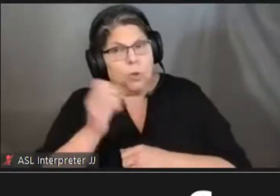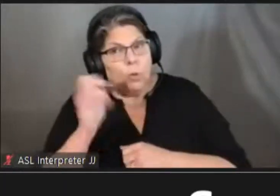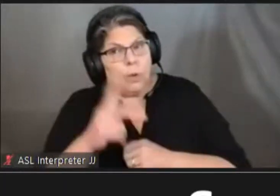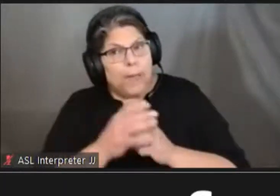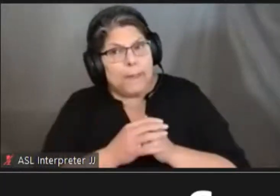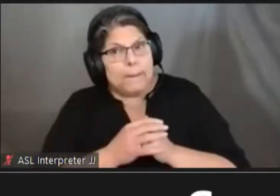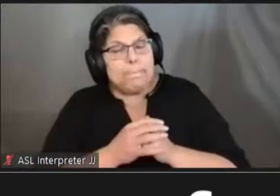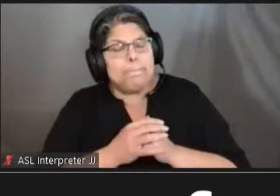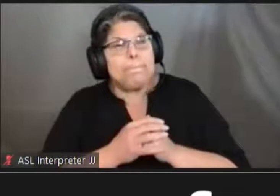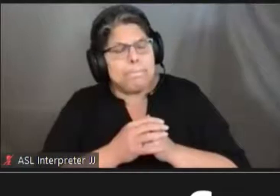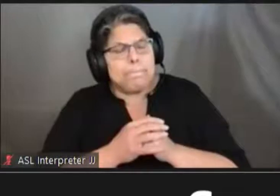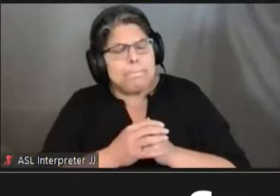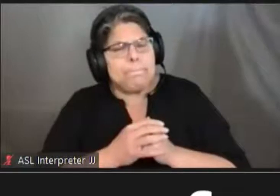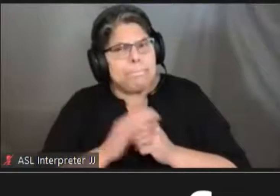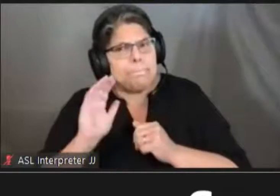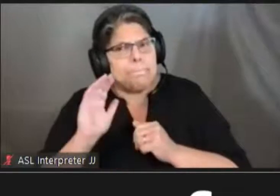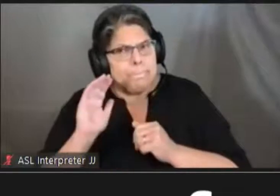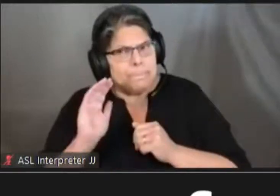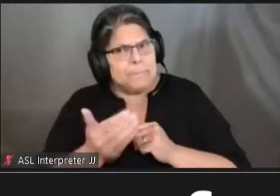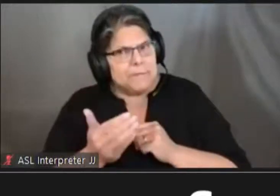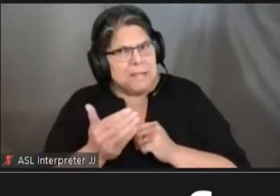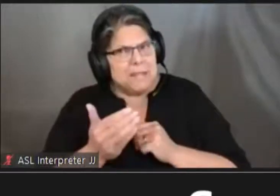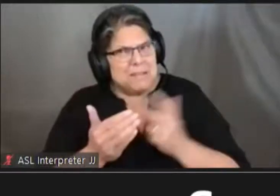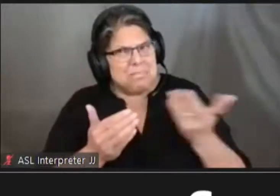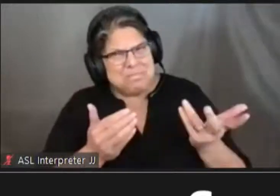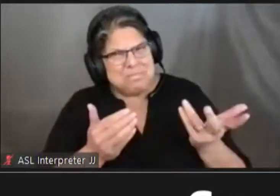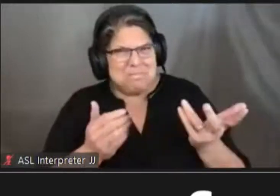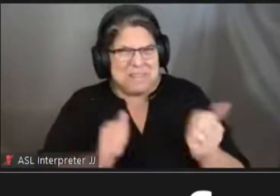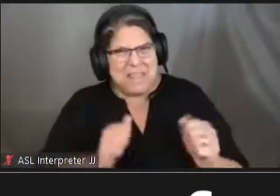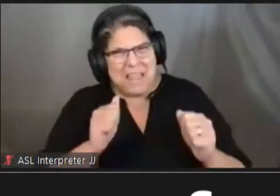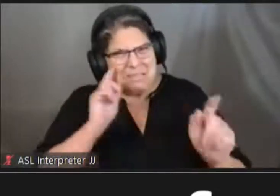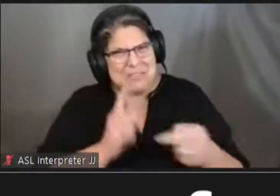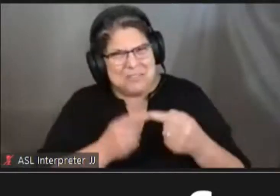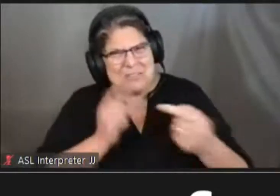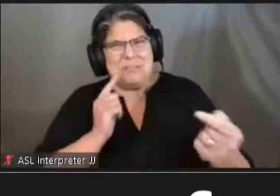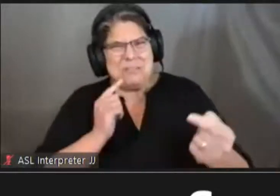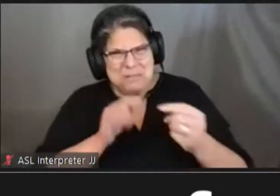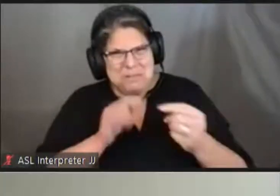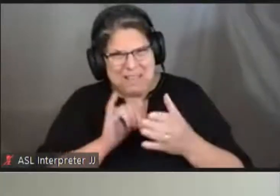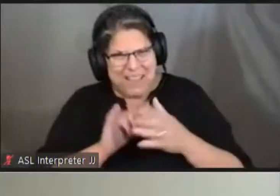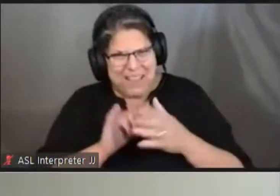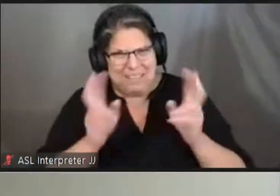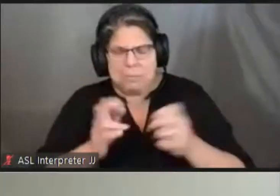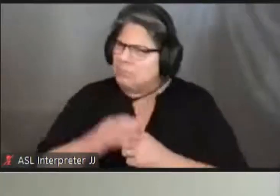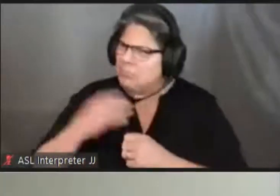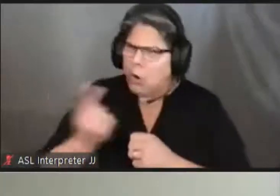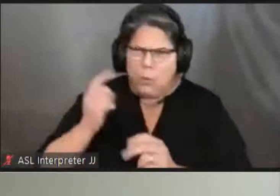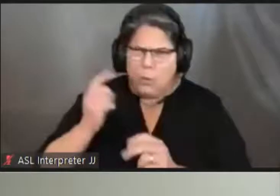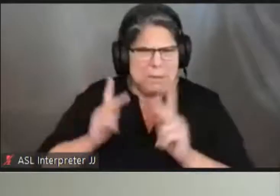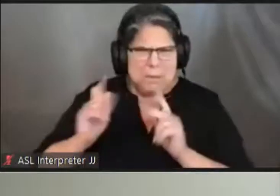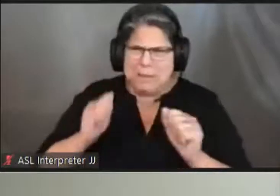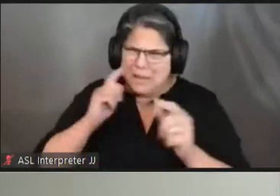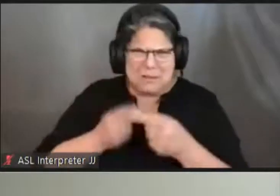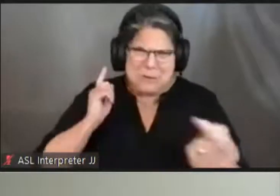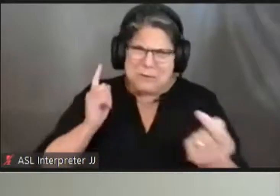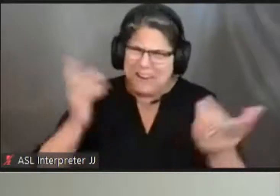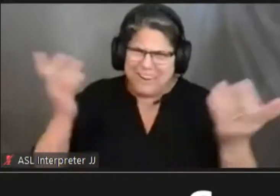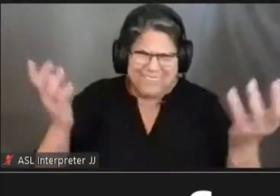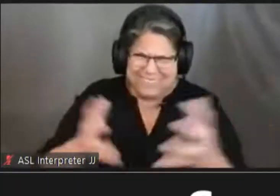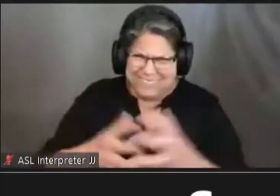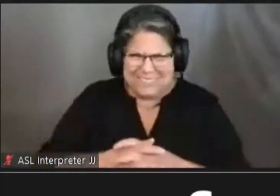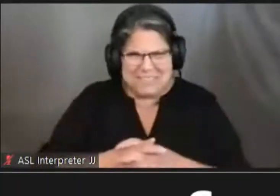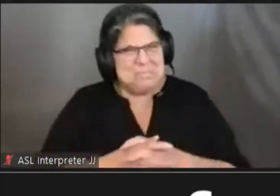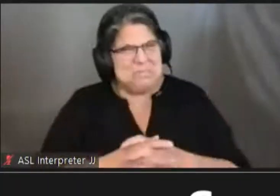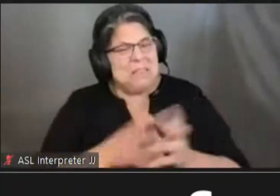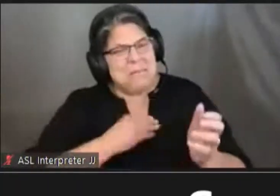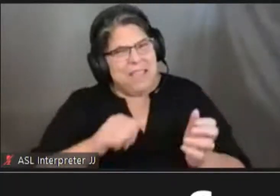So it sounds like there's room for disagreement on that topic. Always. The other